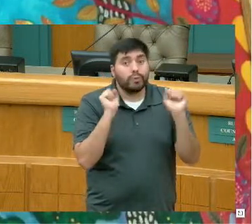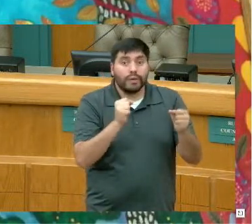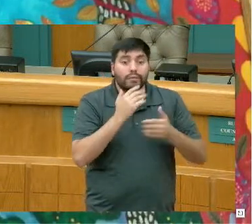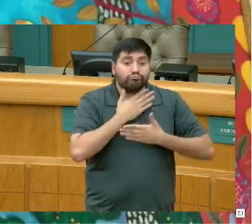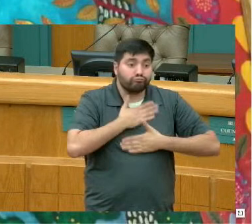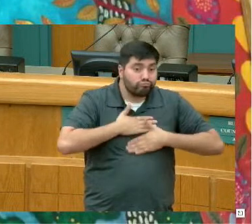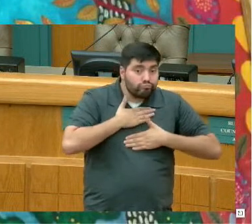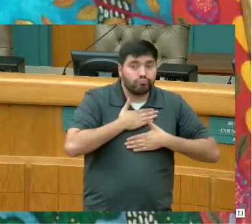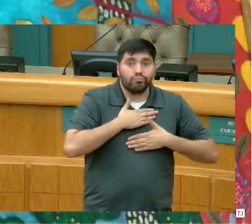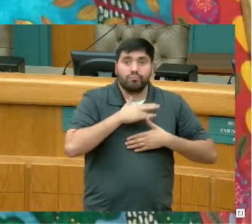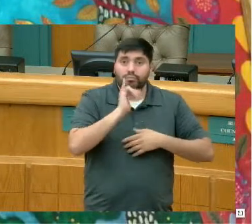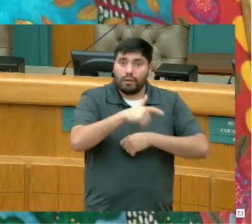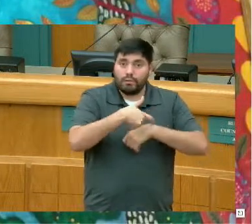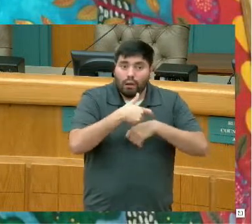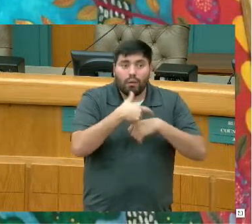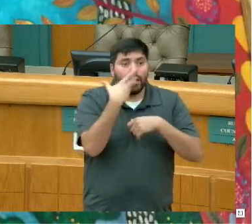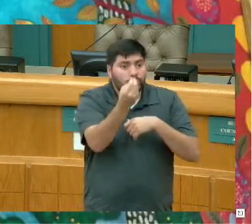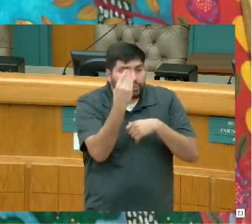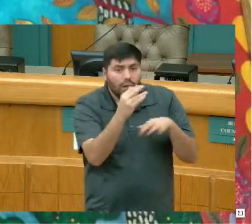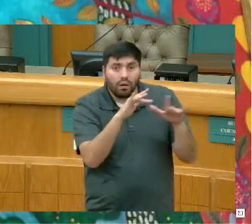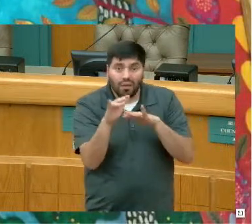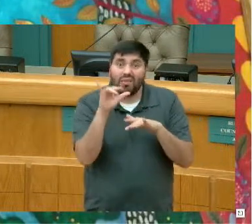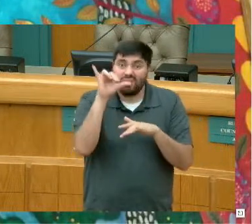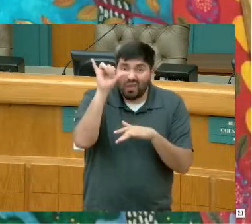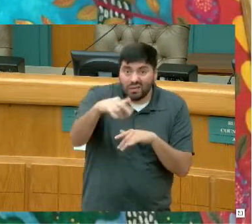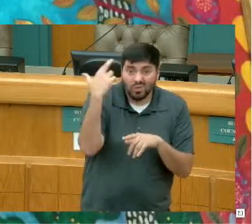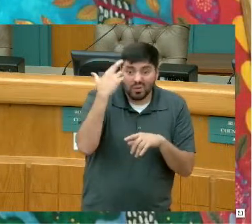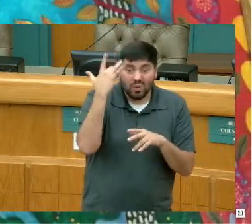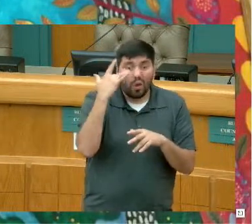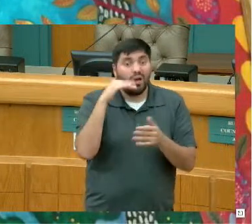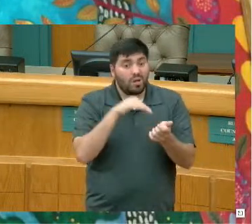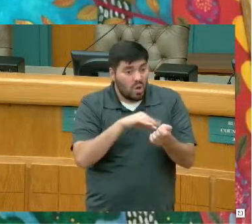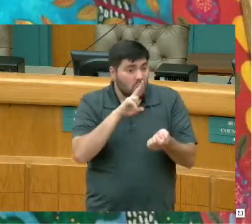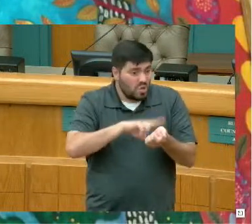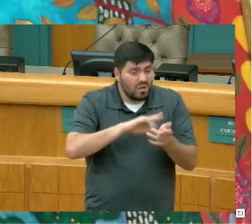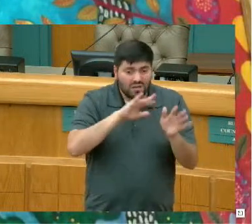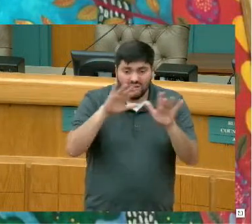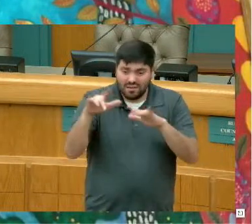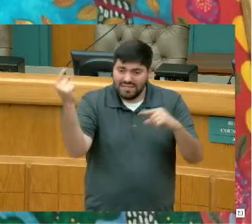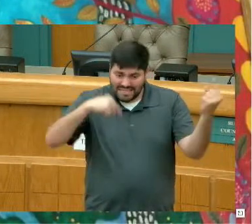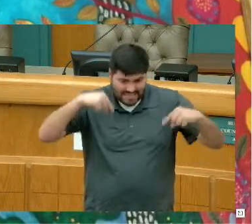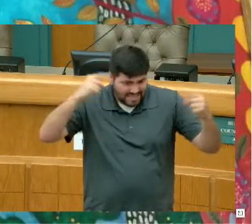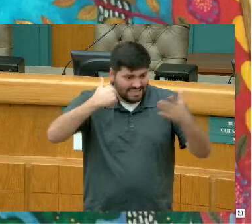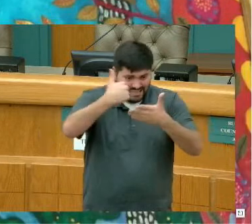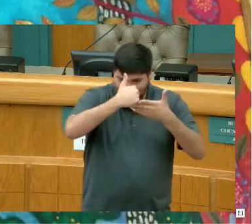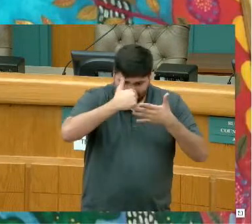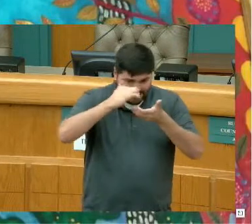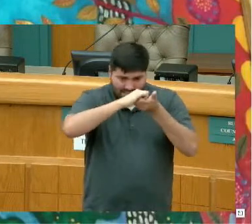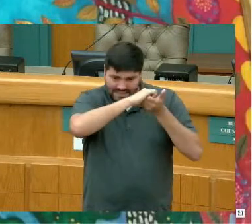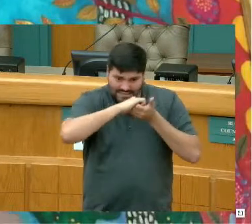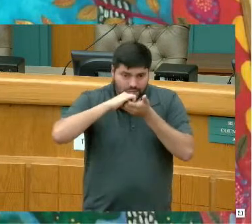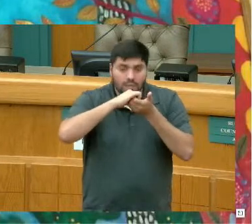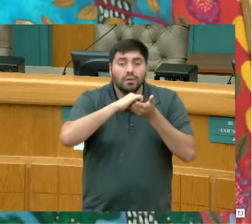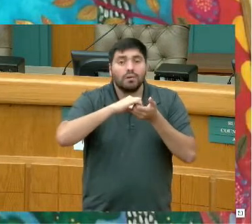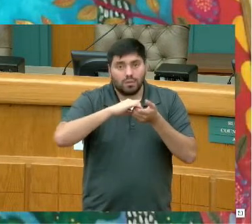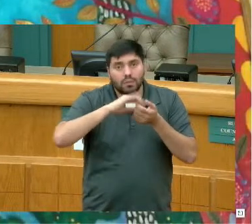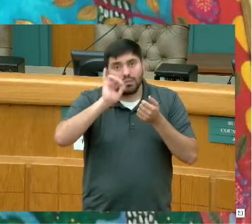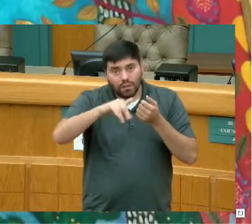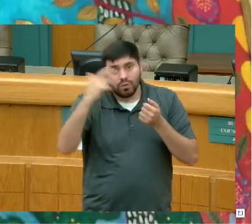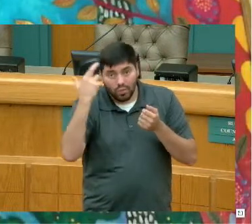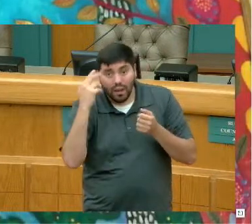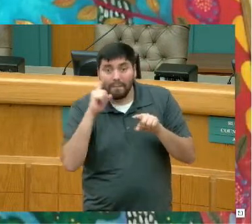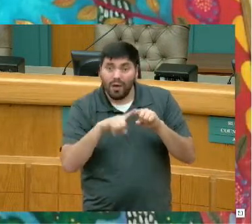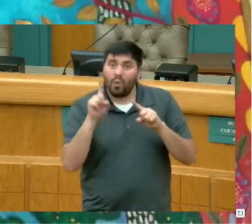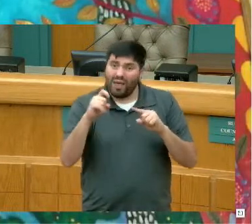be able to enjoy being outdoors and being able to enjoy all of the freedoms that we do have. But there